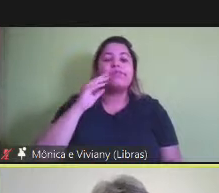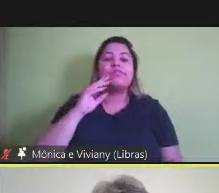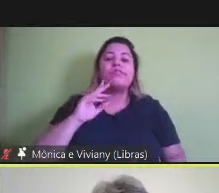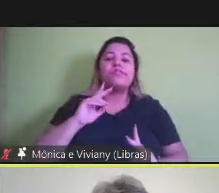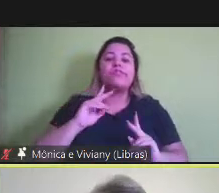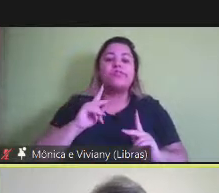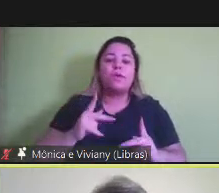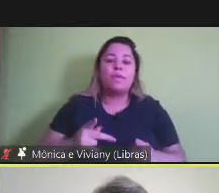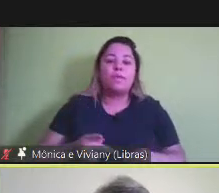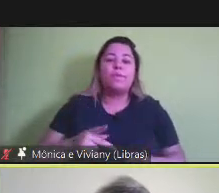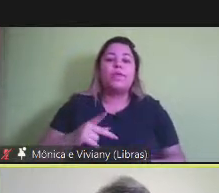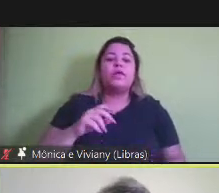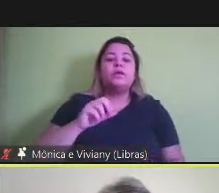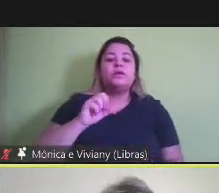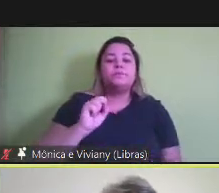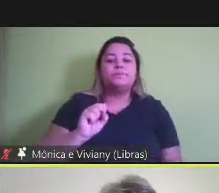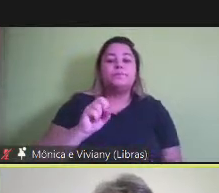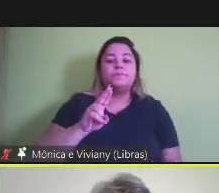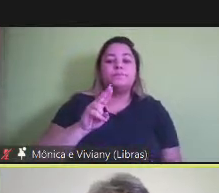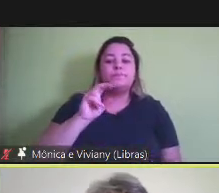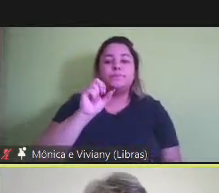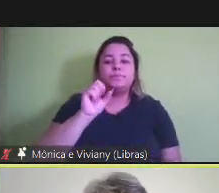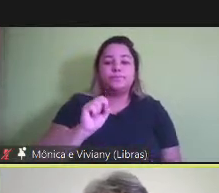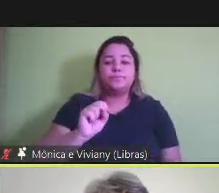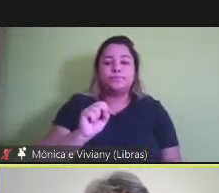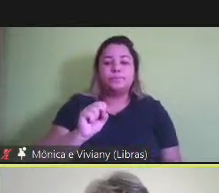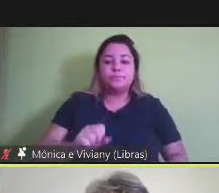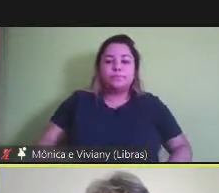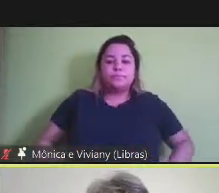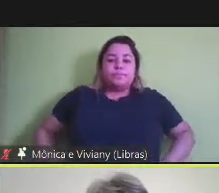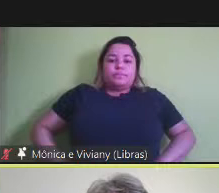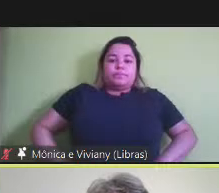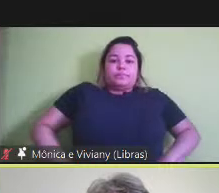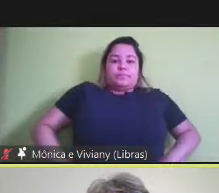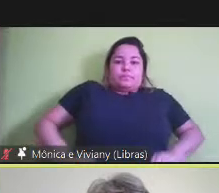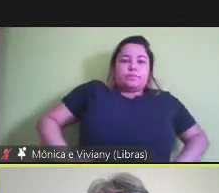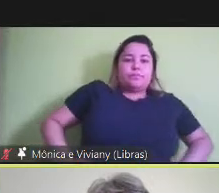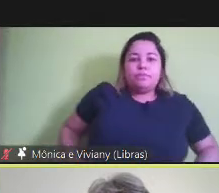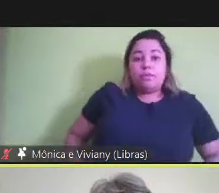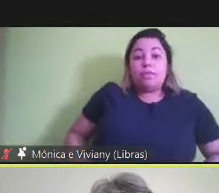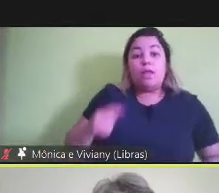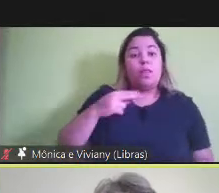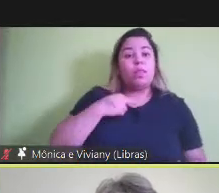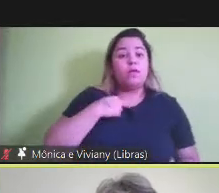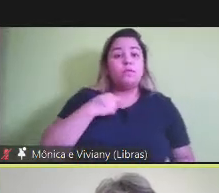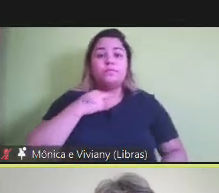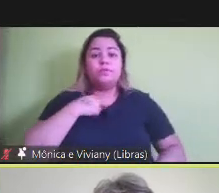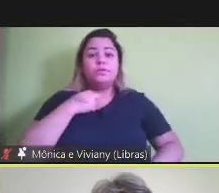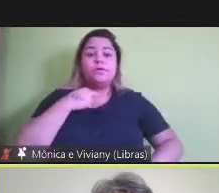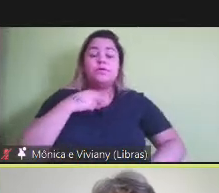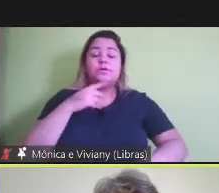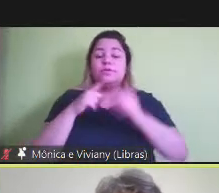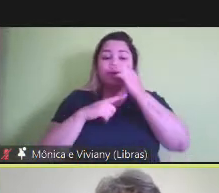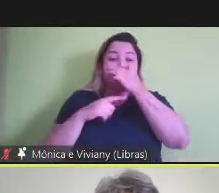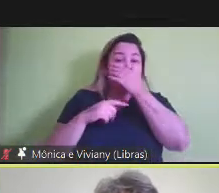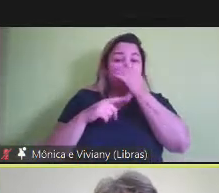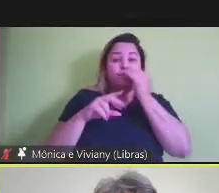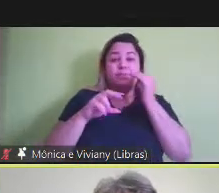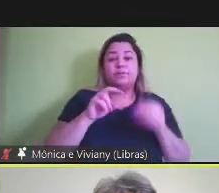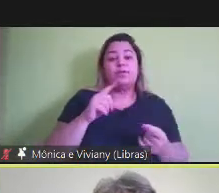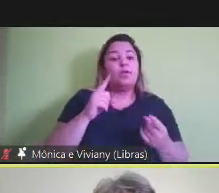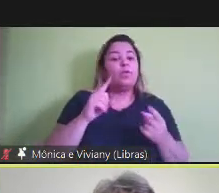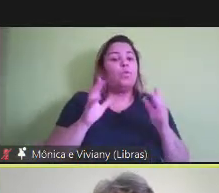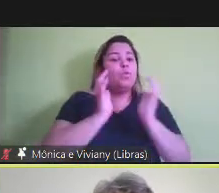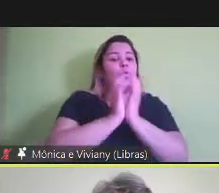talk about the human aspect of the SUS and primary healthcare, we cannot